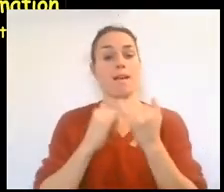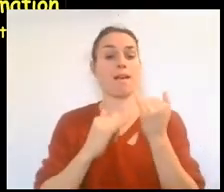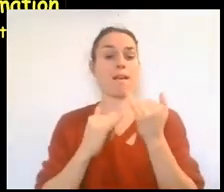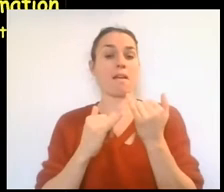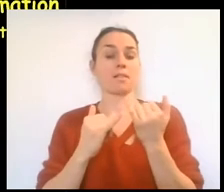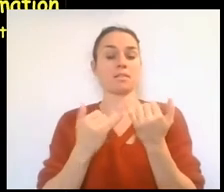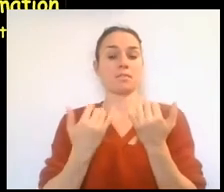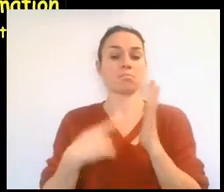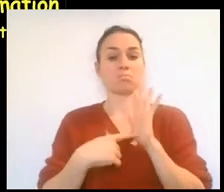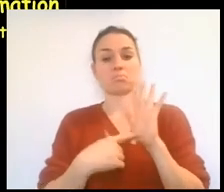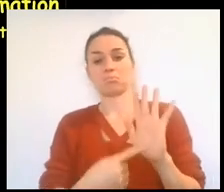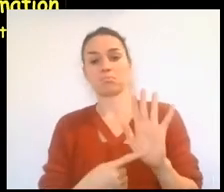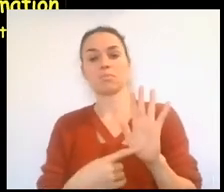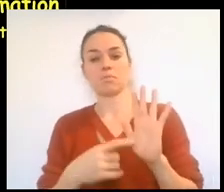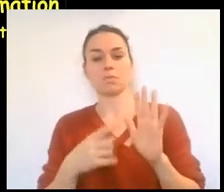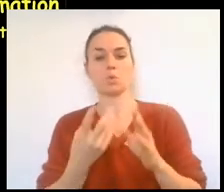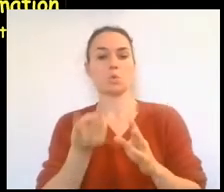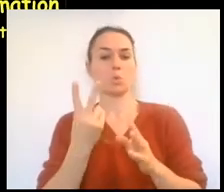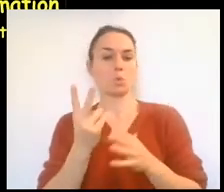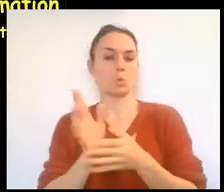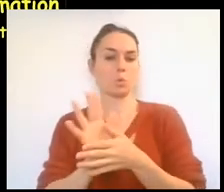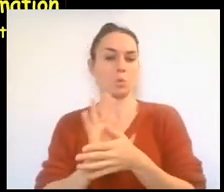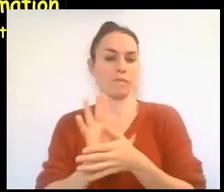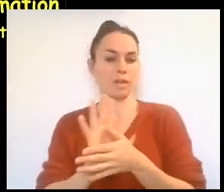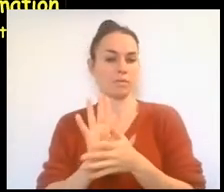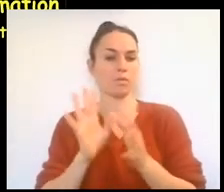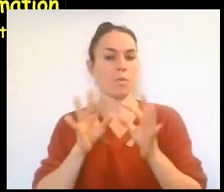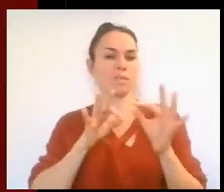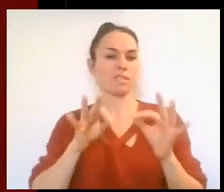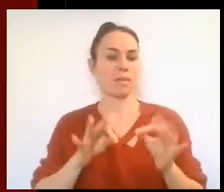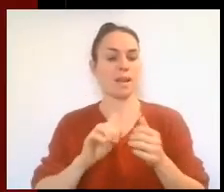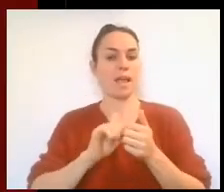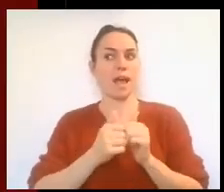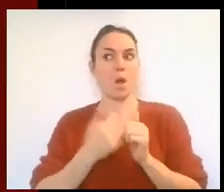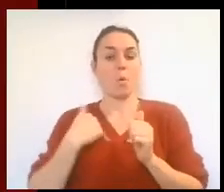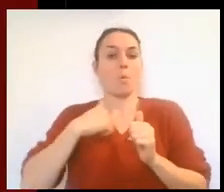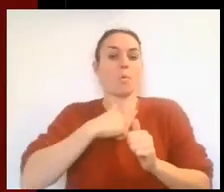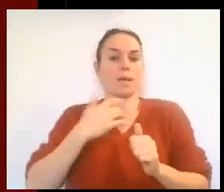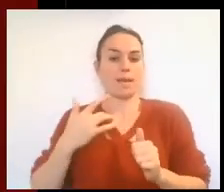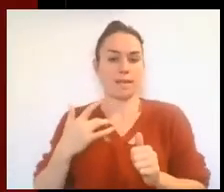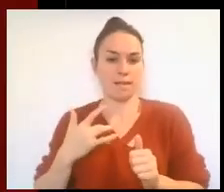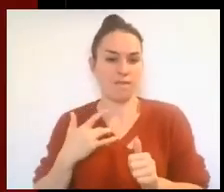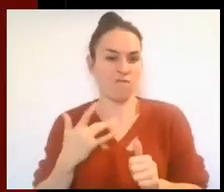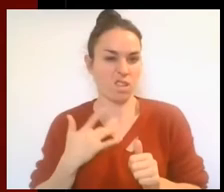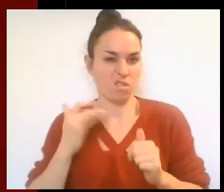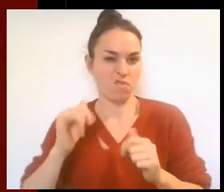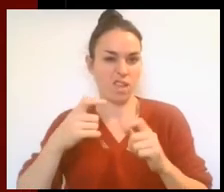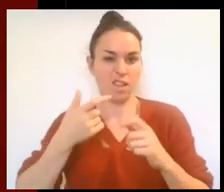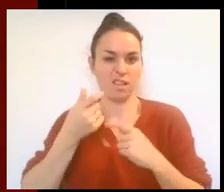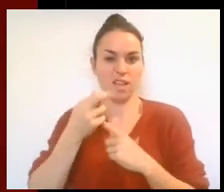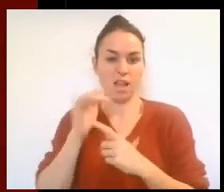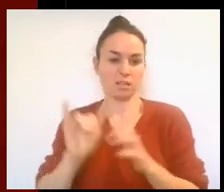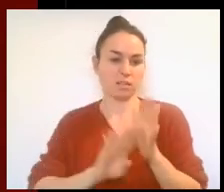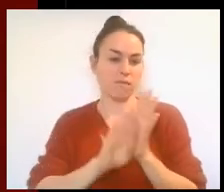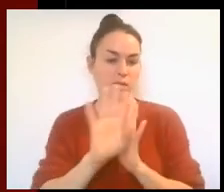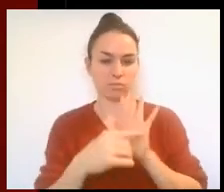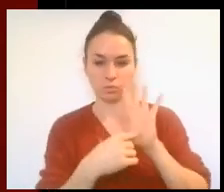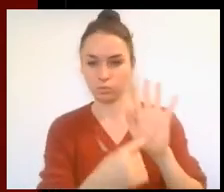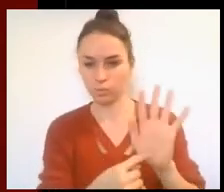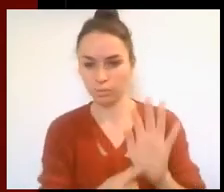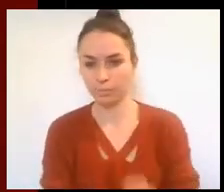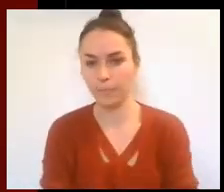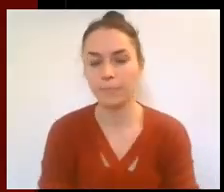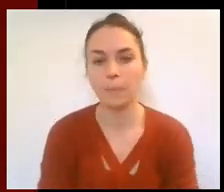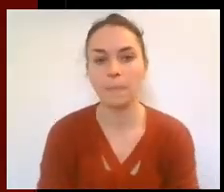that show how we believe galaxies formed. So we go back to this video of the